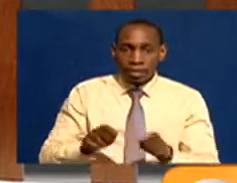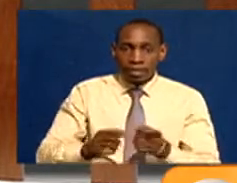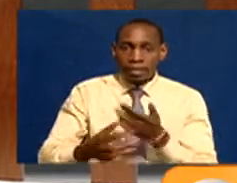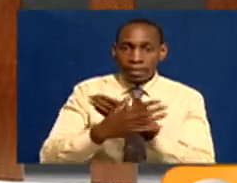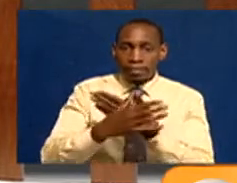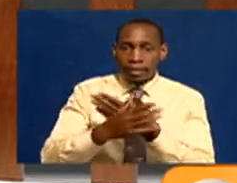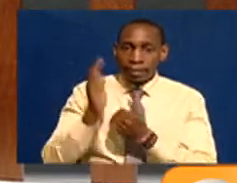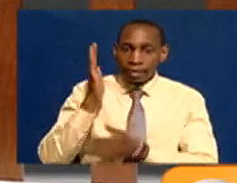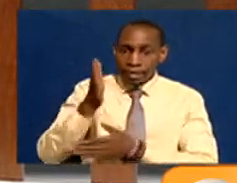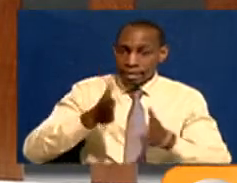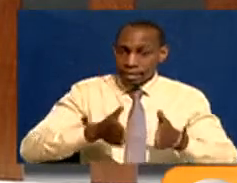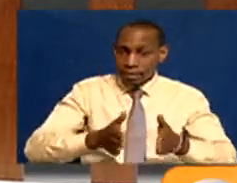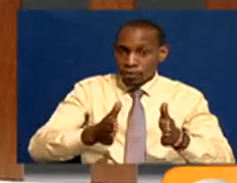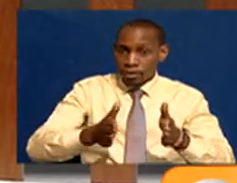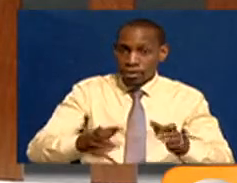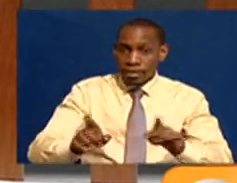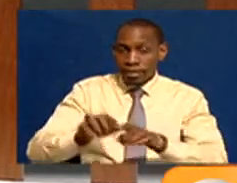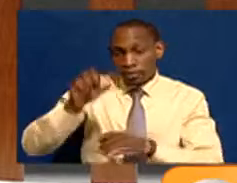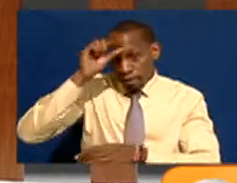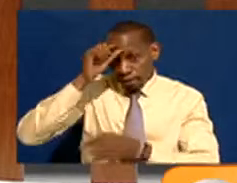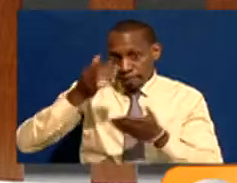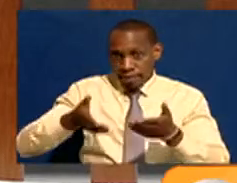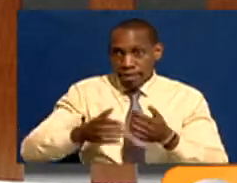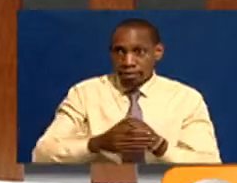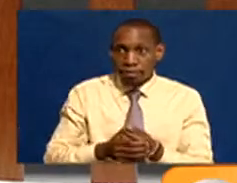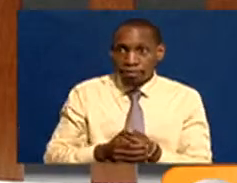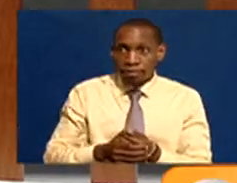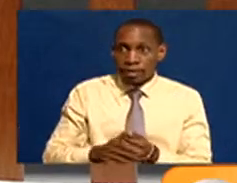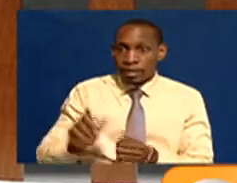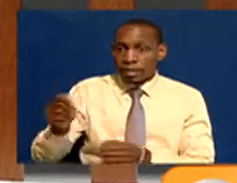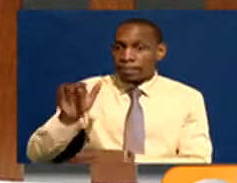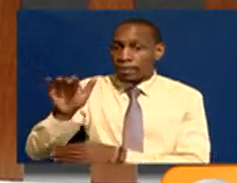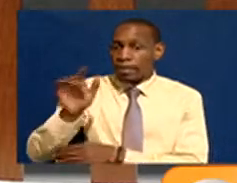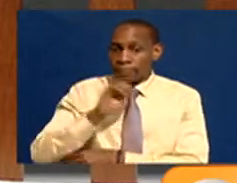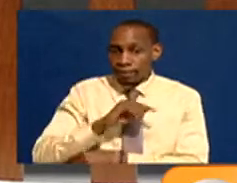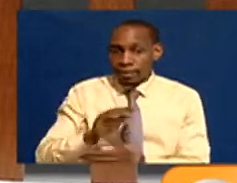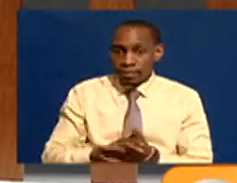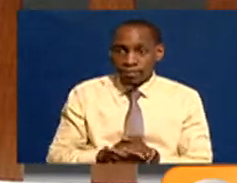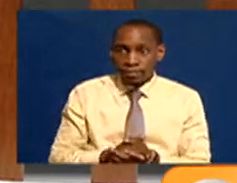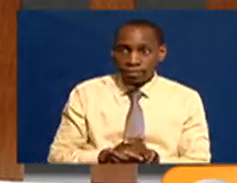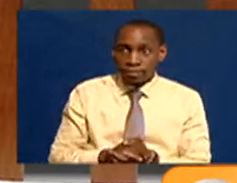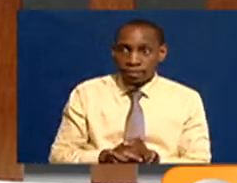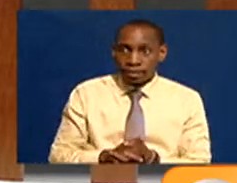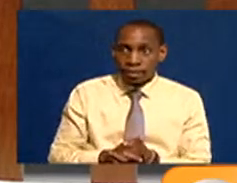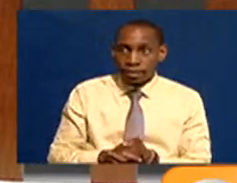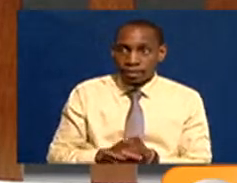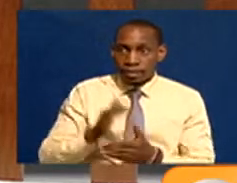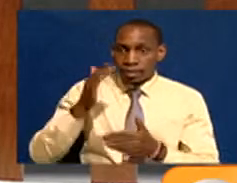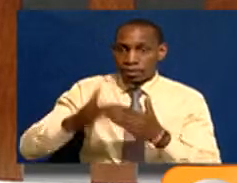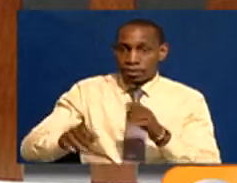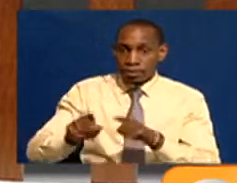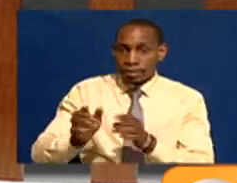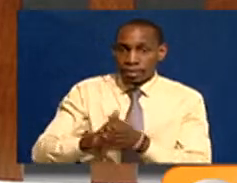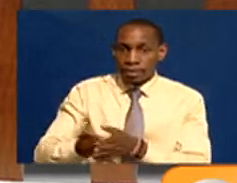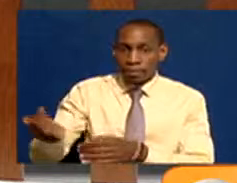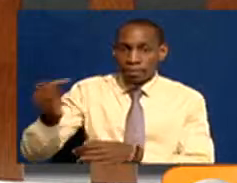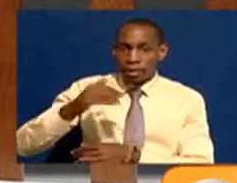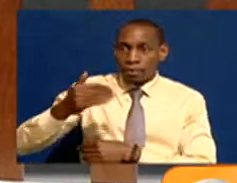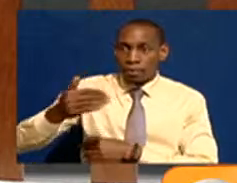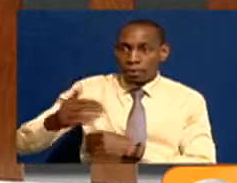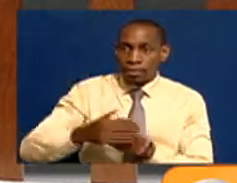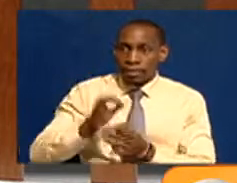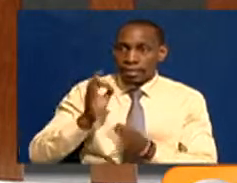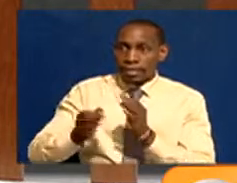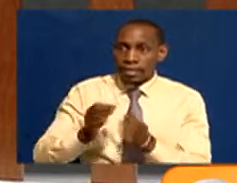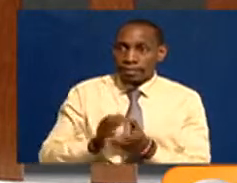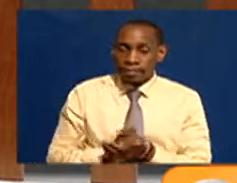autobahns. Correct. And in this government, the president asked him, let's make a choice. Do we stop somewhere to come and always ask whether I